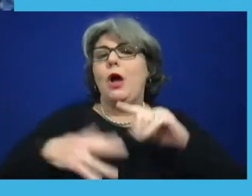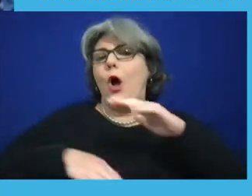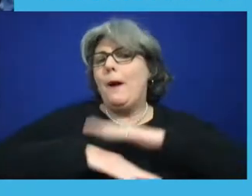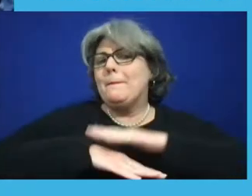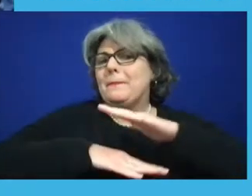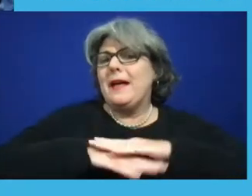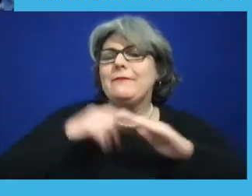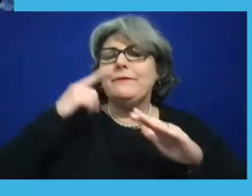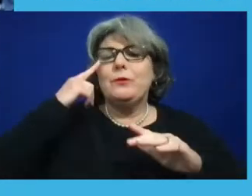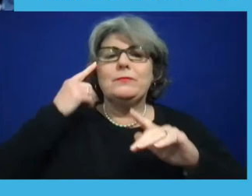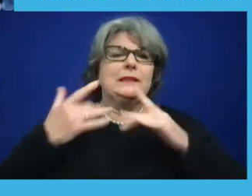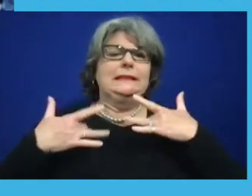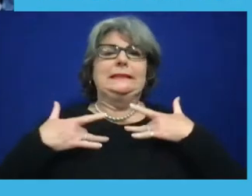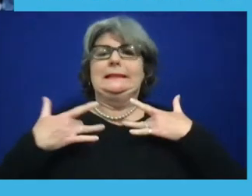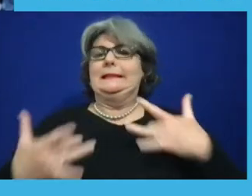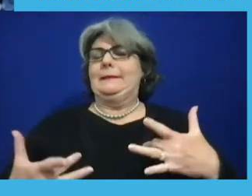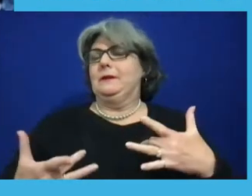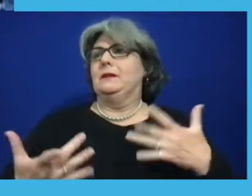social media,